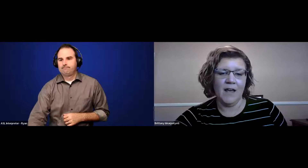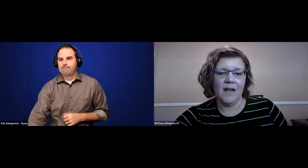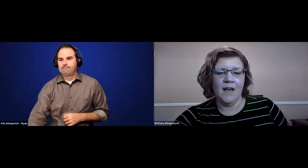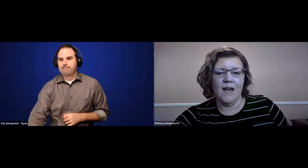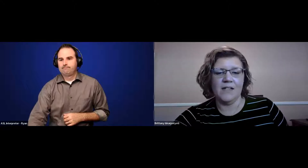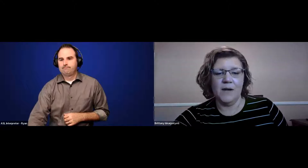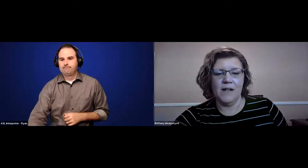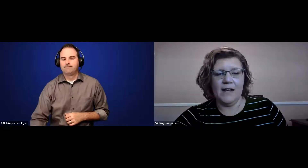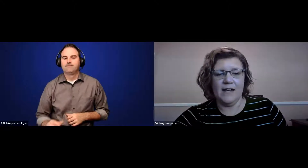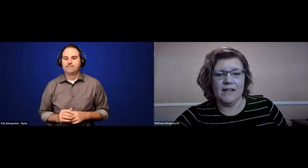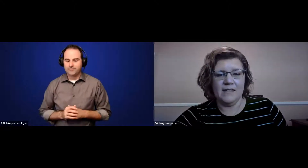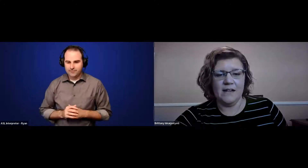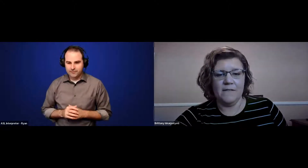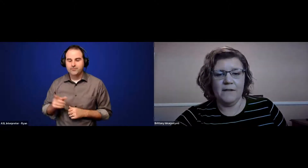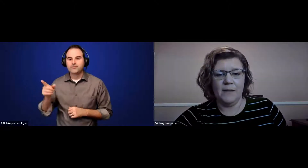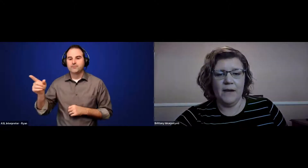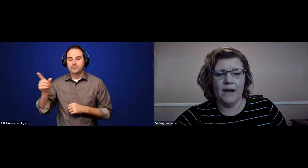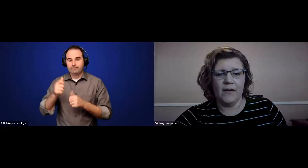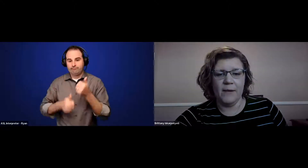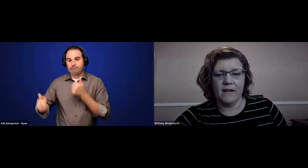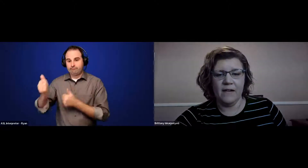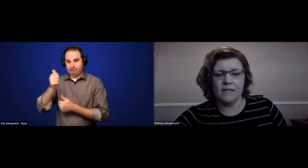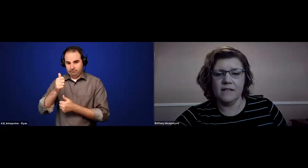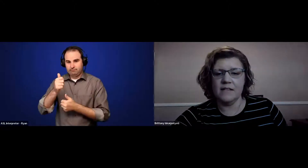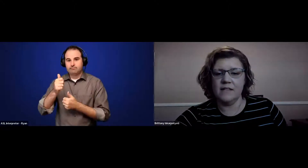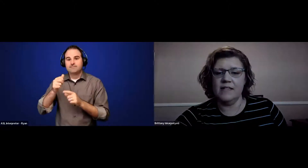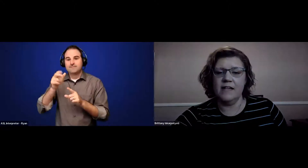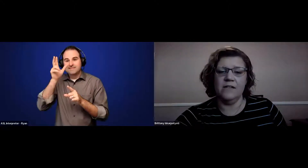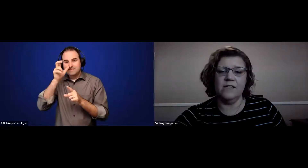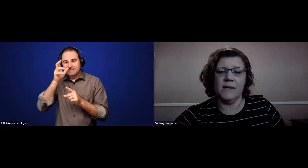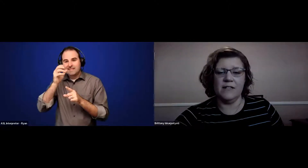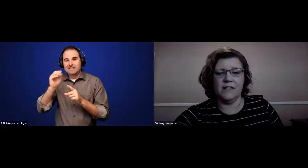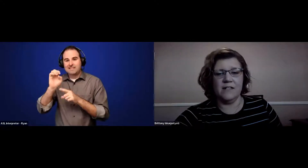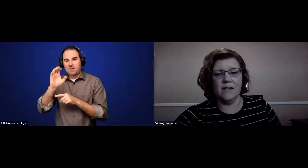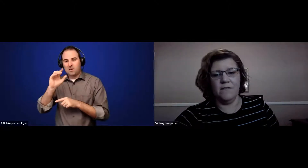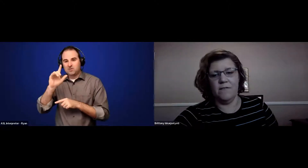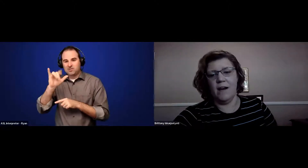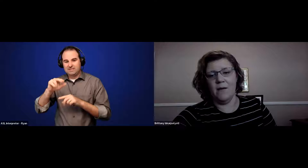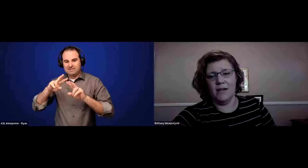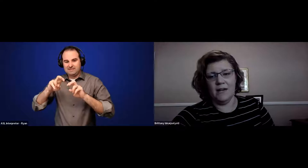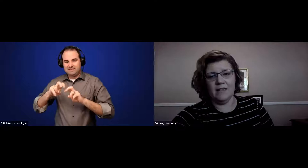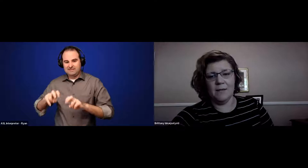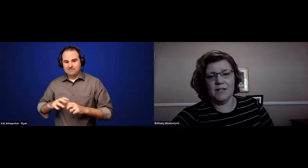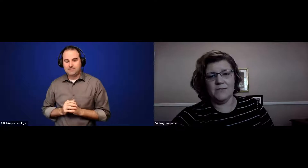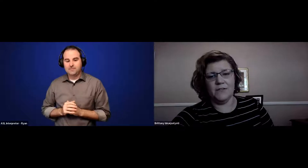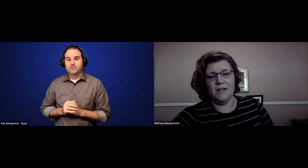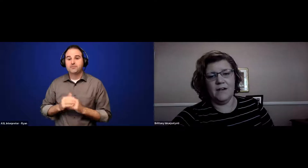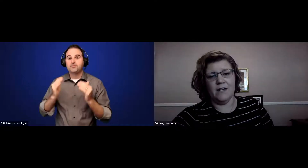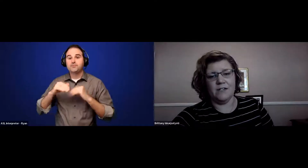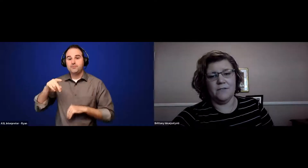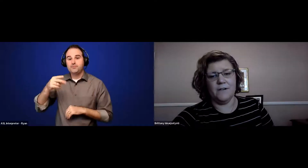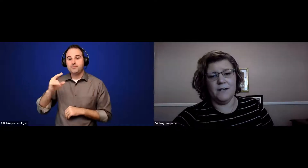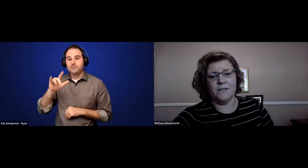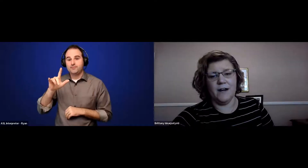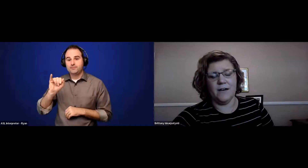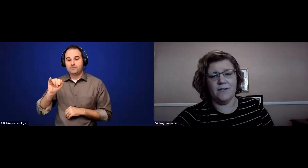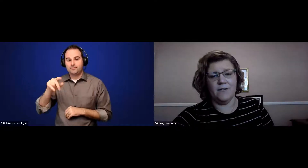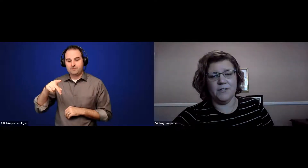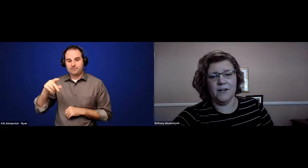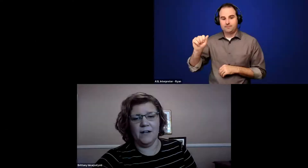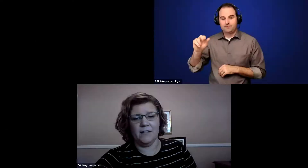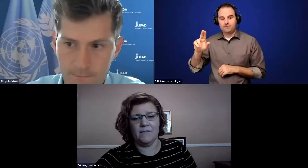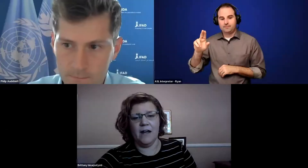Ecology, as well as Philip Audebert, the Technical Specialist of Environment and Climate for the International Fund